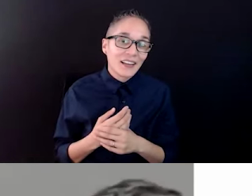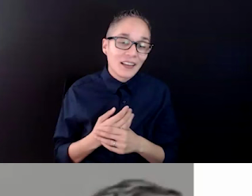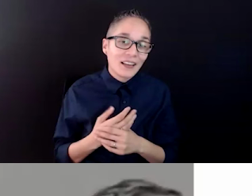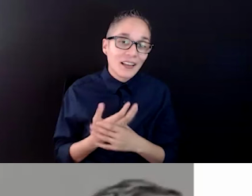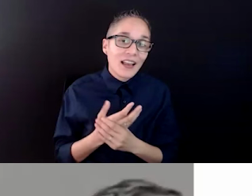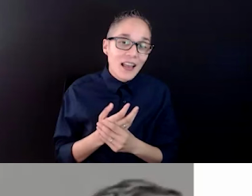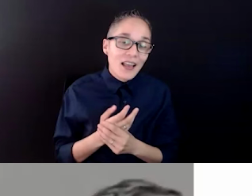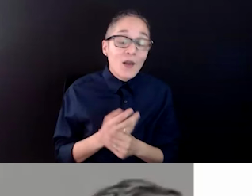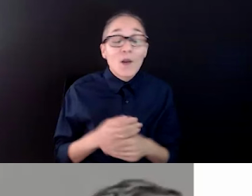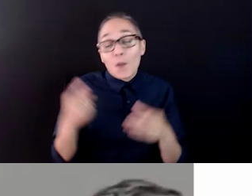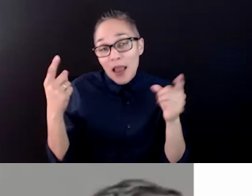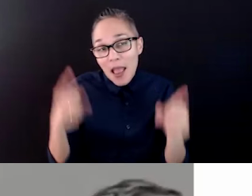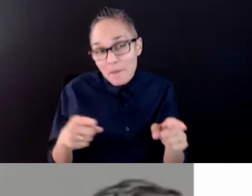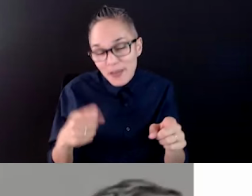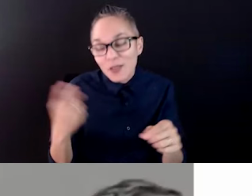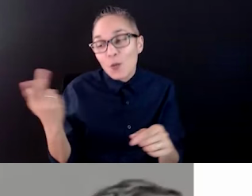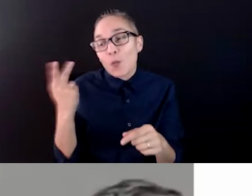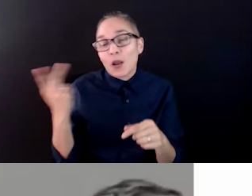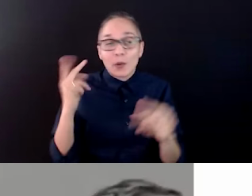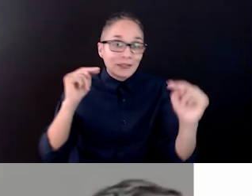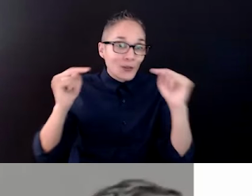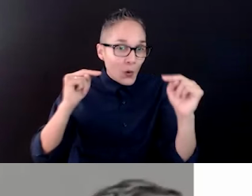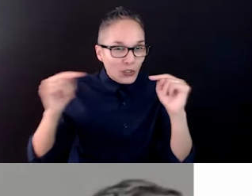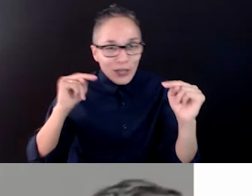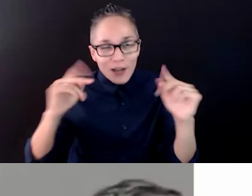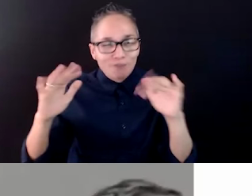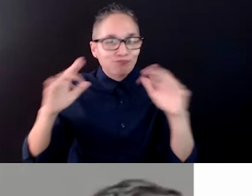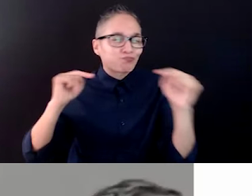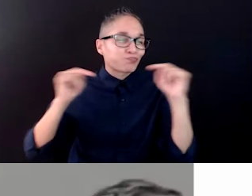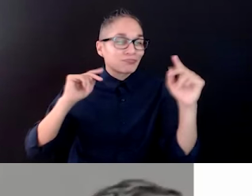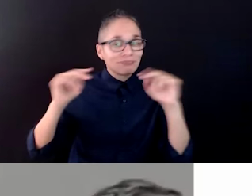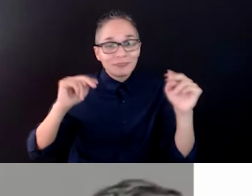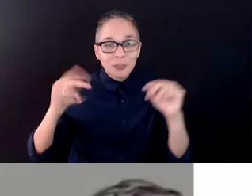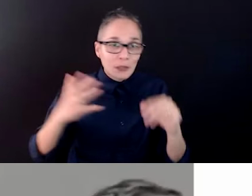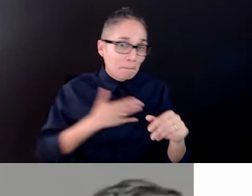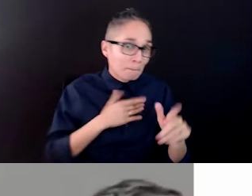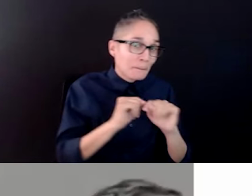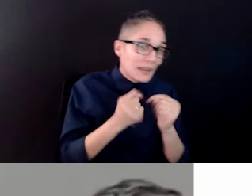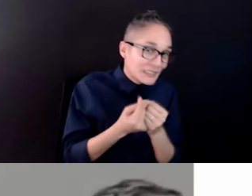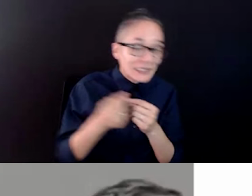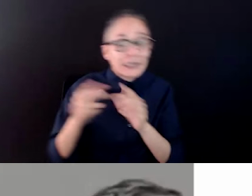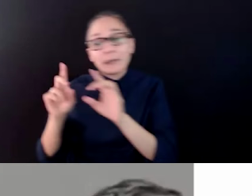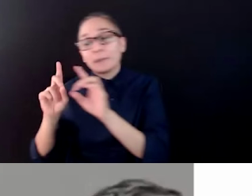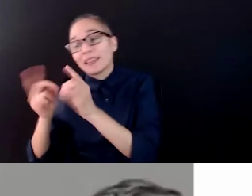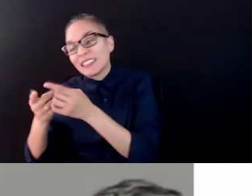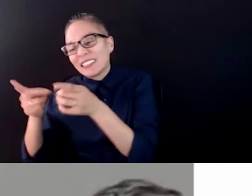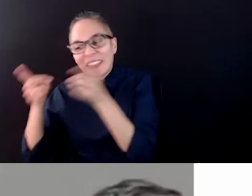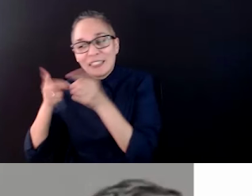Thankful. So we were in negotiations, and it was my team and then the district's team, and